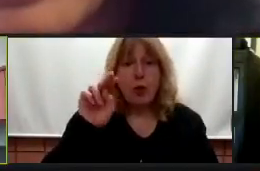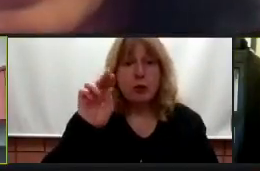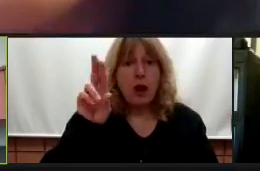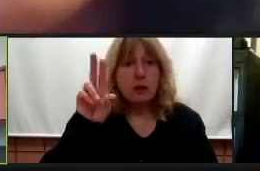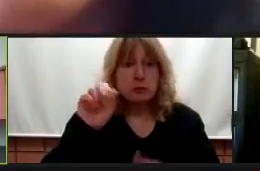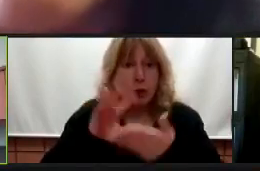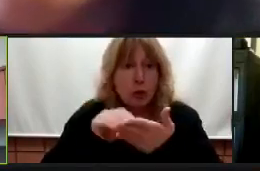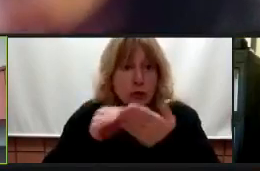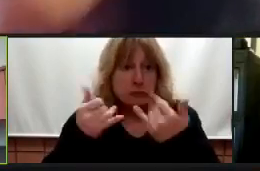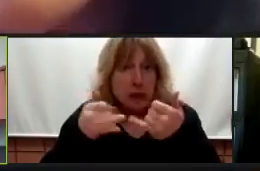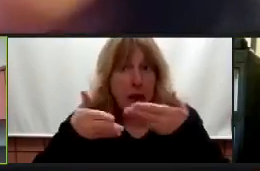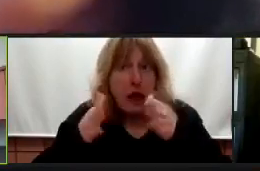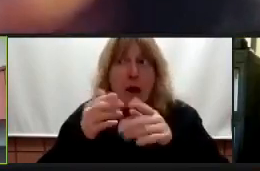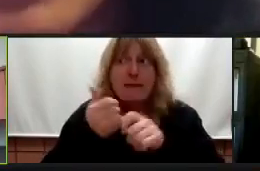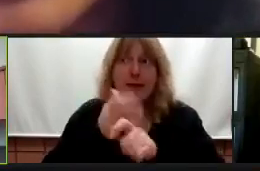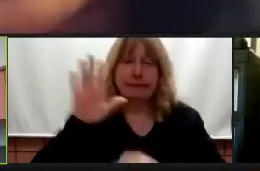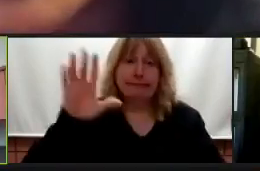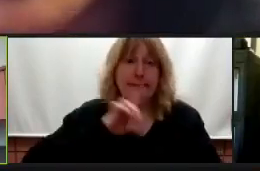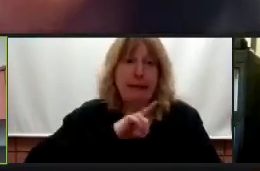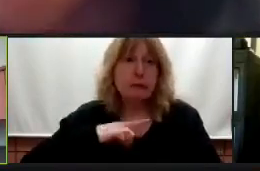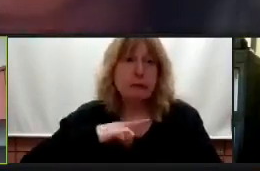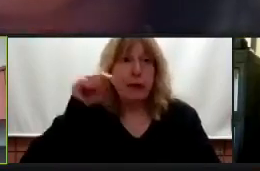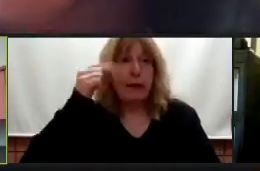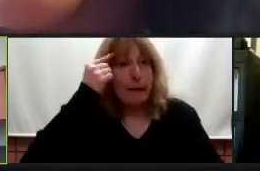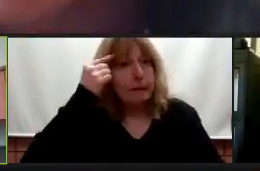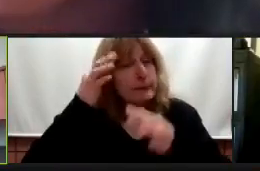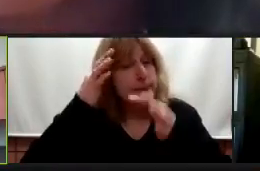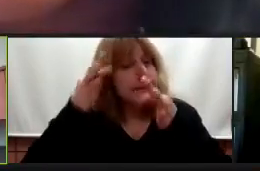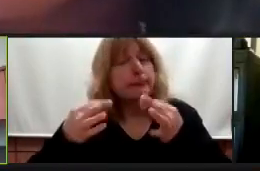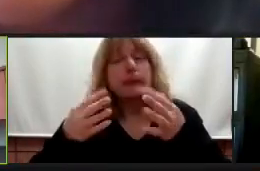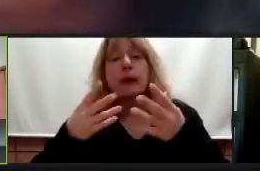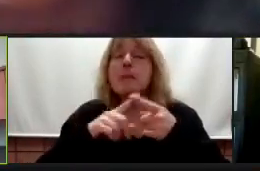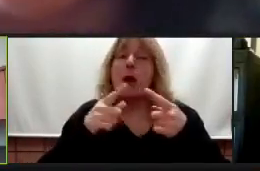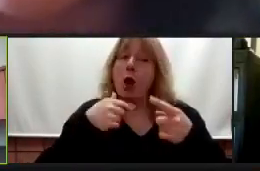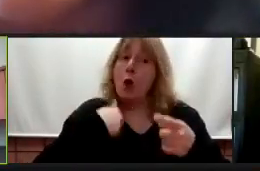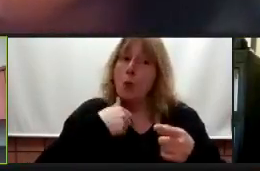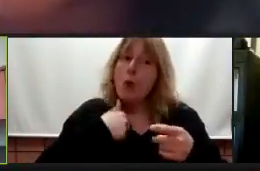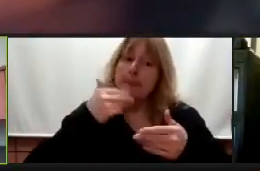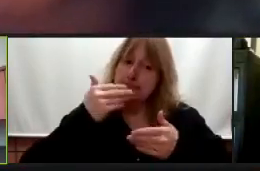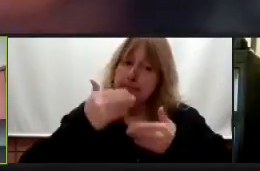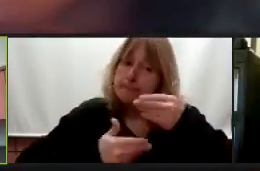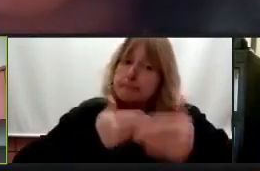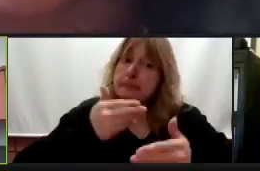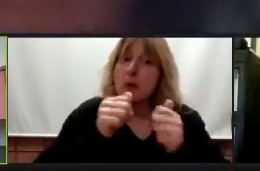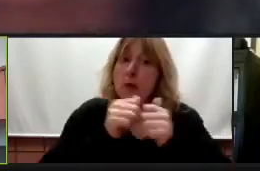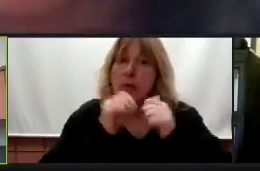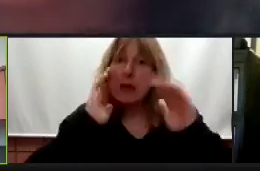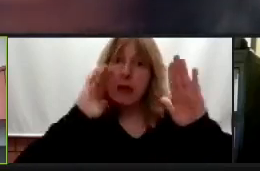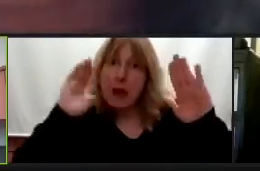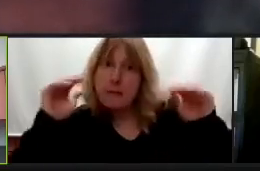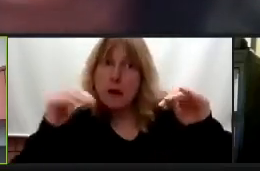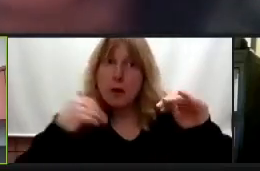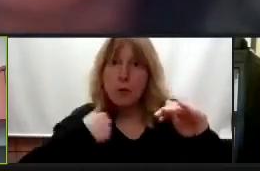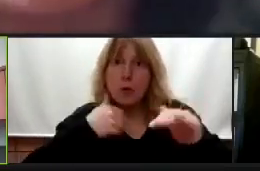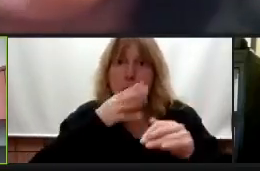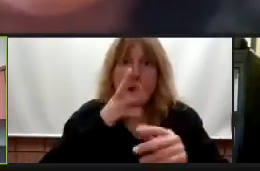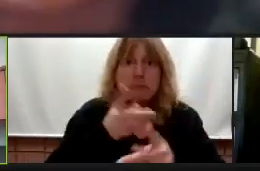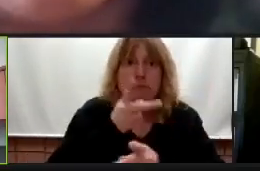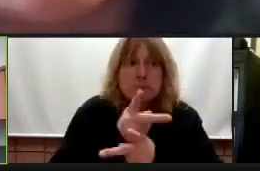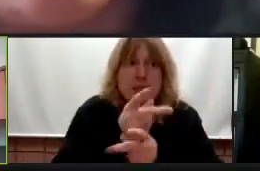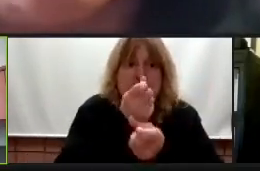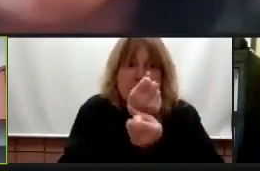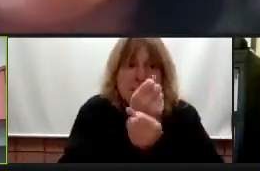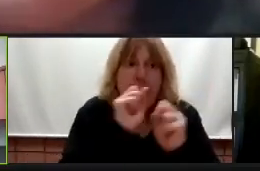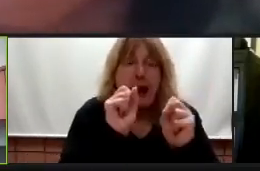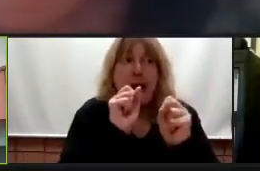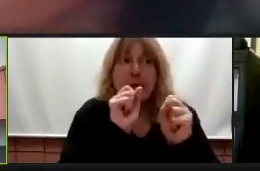So I think in terms of our safety precautions, we're moving forward with the expectation that we would maintain at least the safety precautions